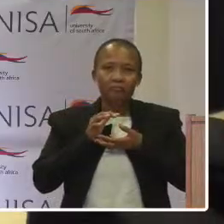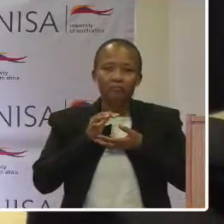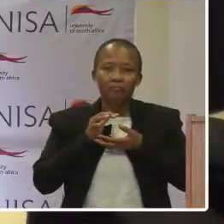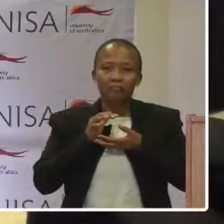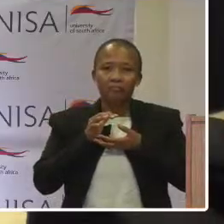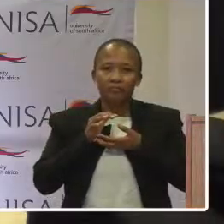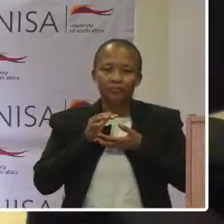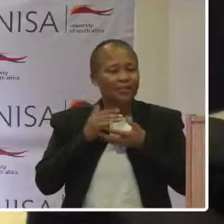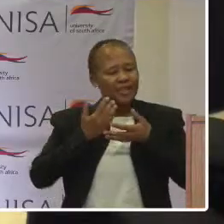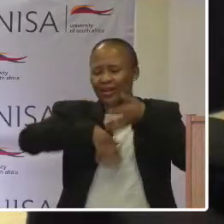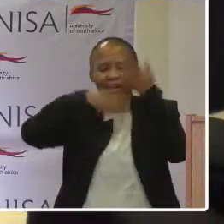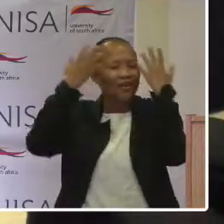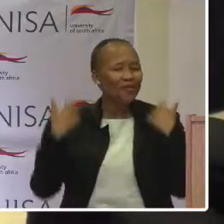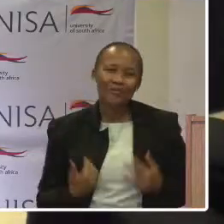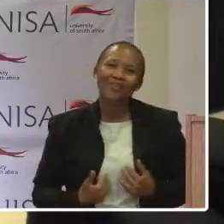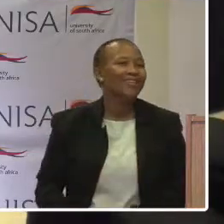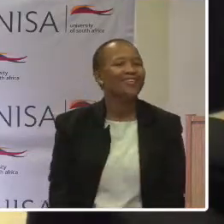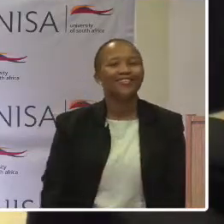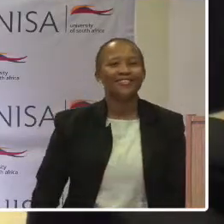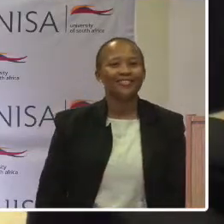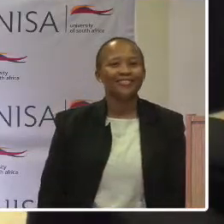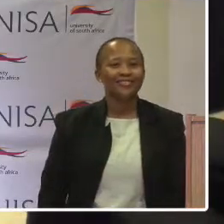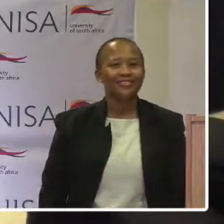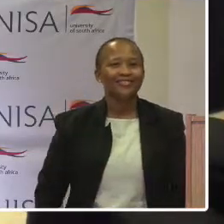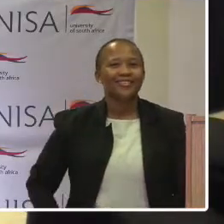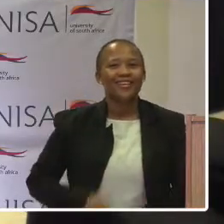I don't know, actually,